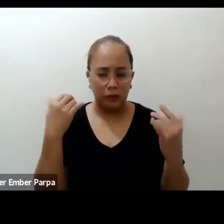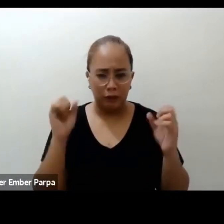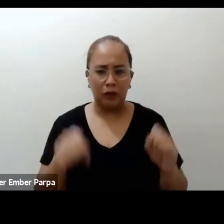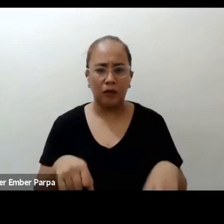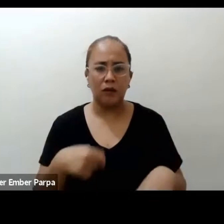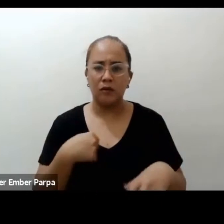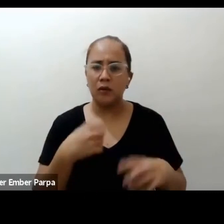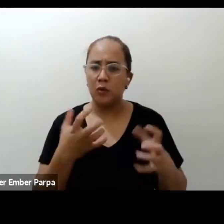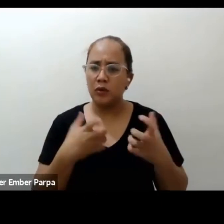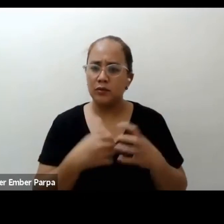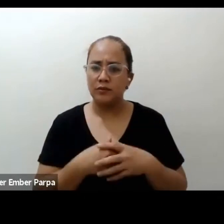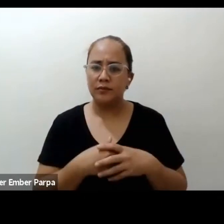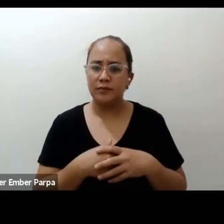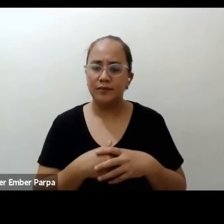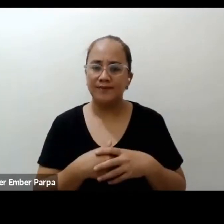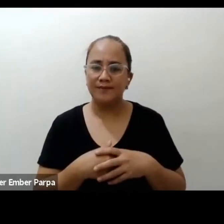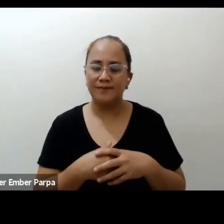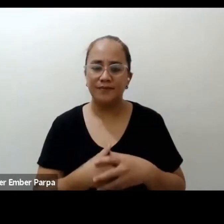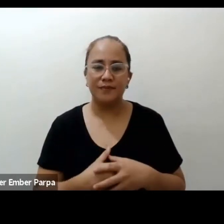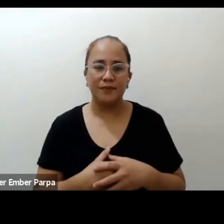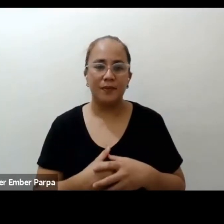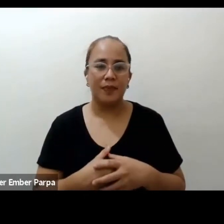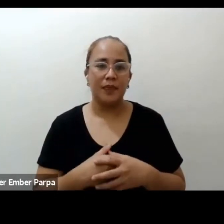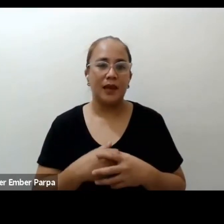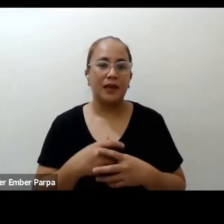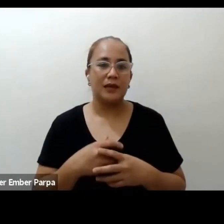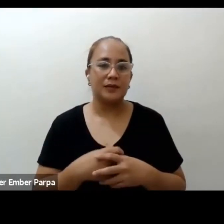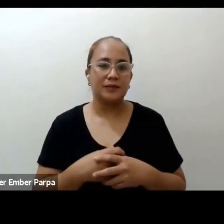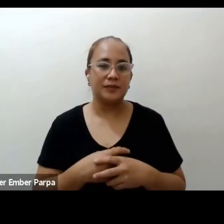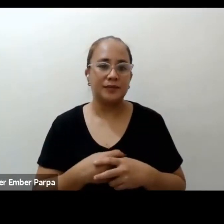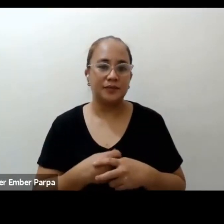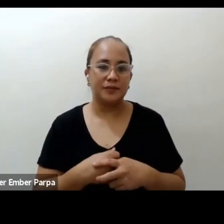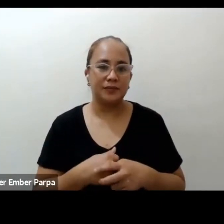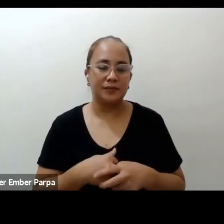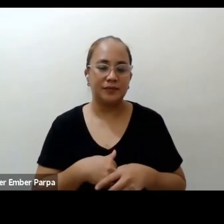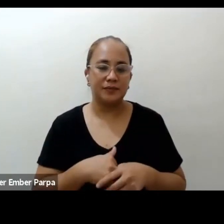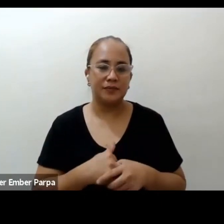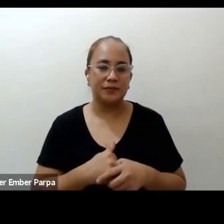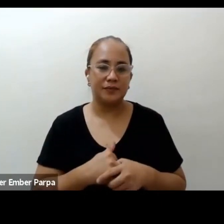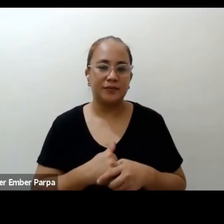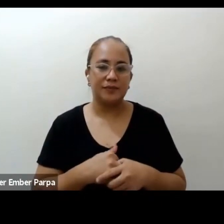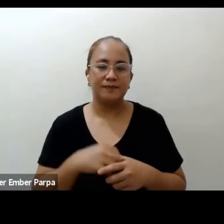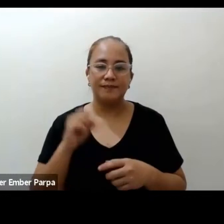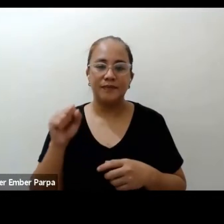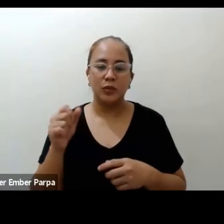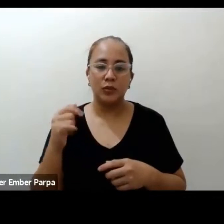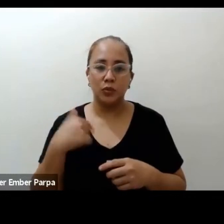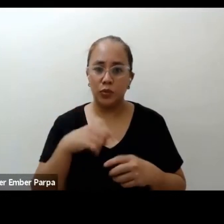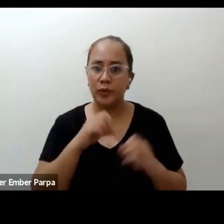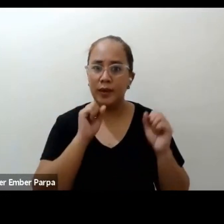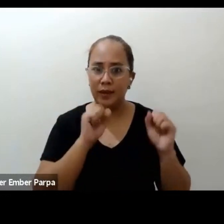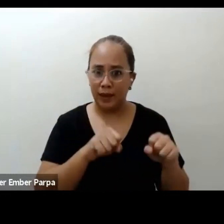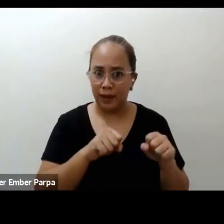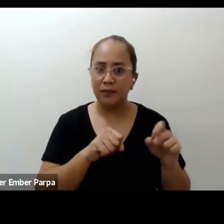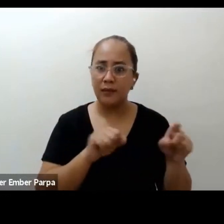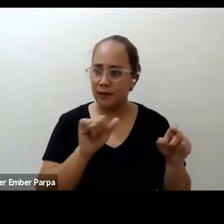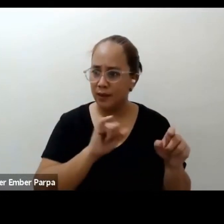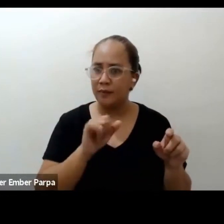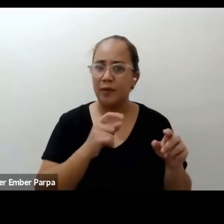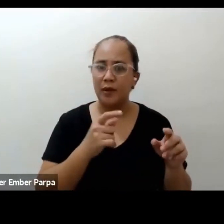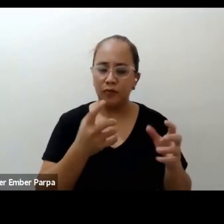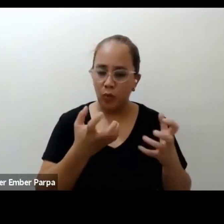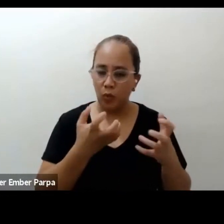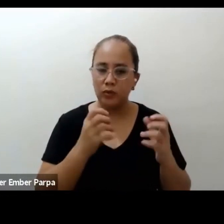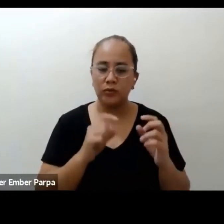to. Because they can and because they want to. Yeah. But we also can if we want to, right?